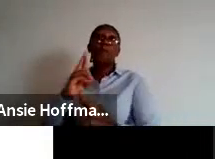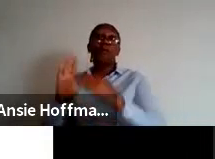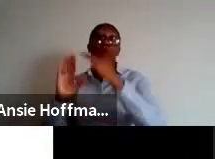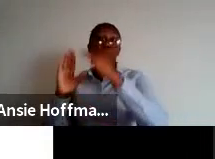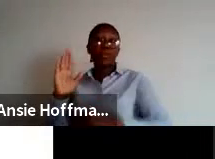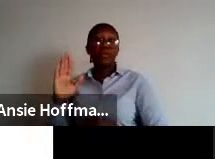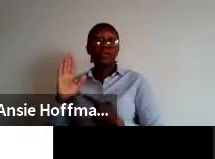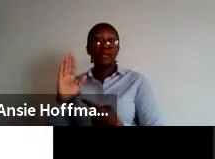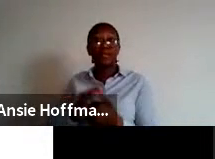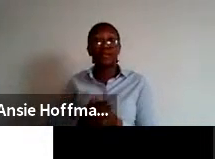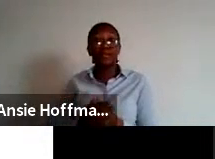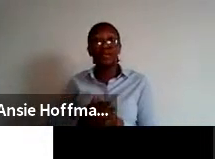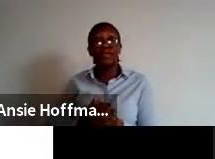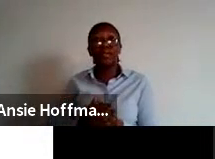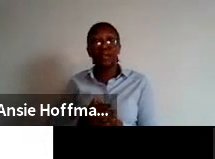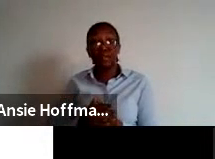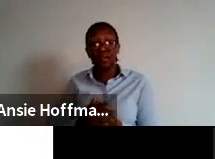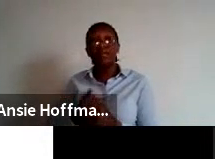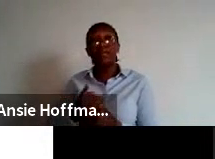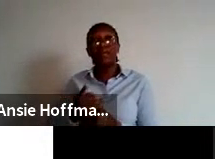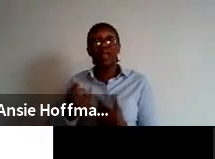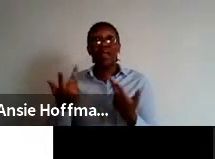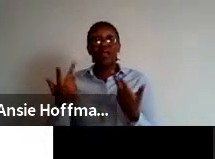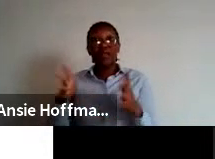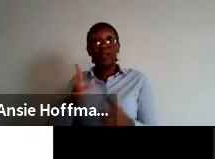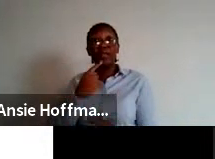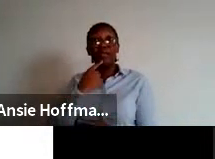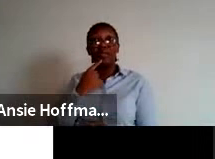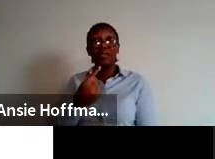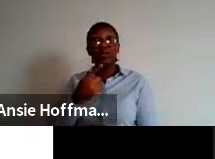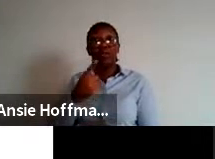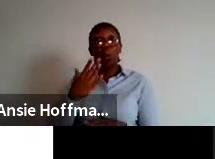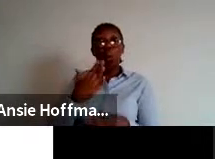to now as the assumed conversion point of